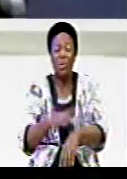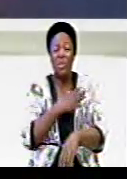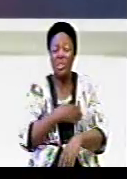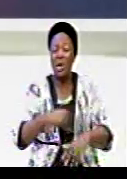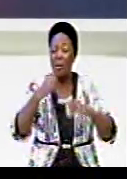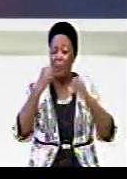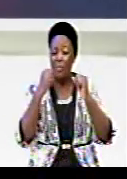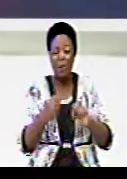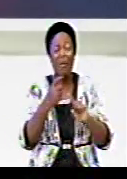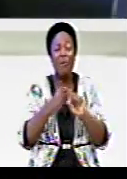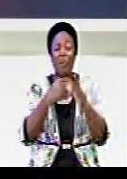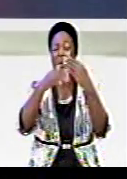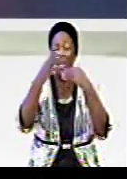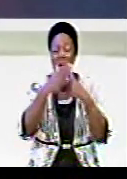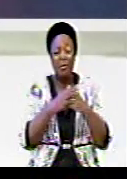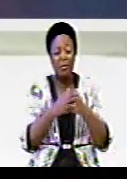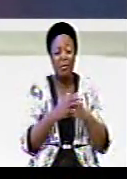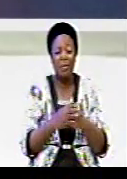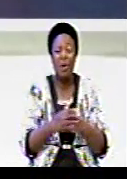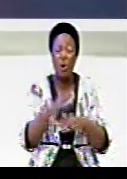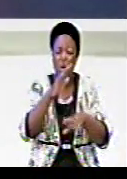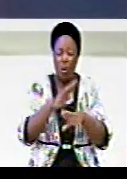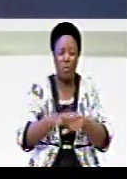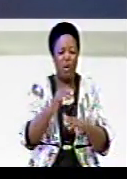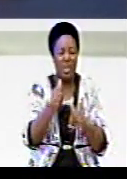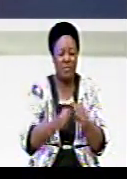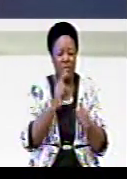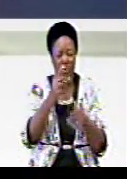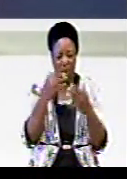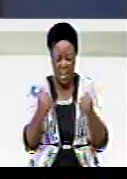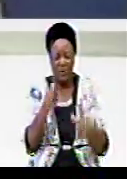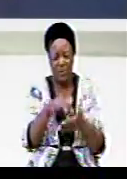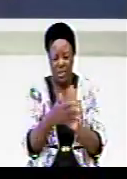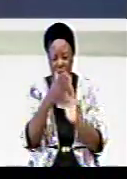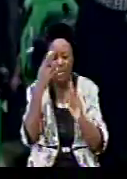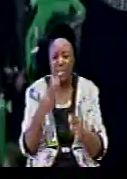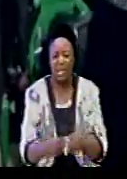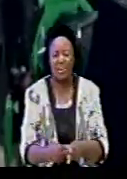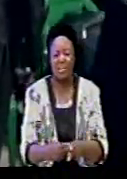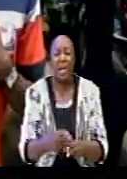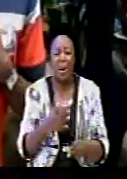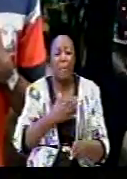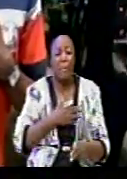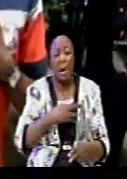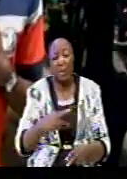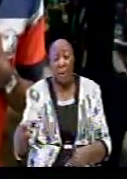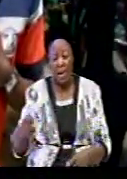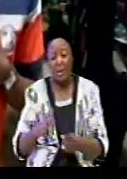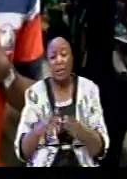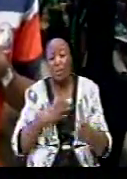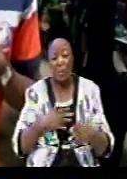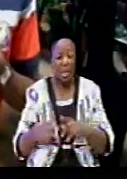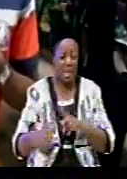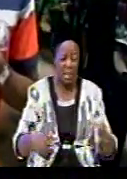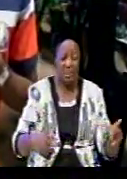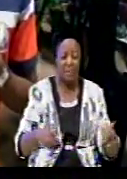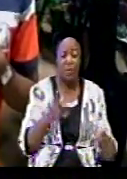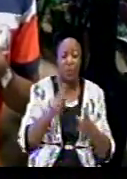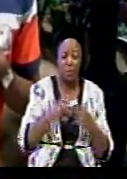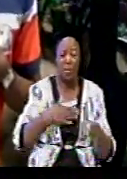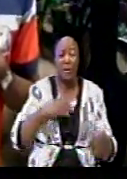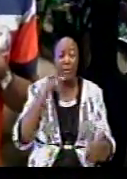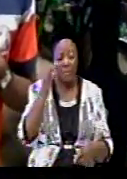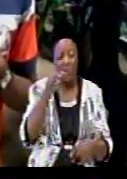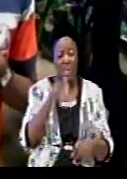is done. We confess it is done. Thank you, Lord.